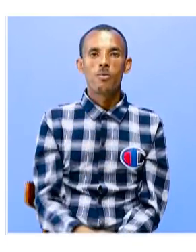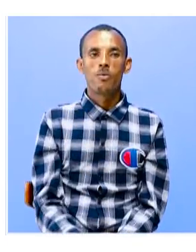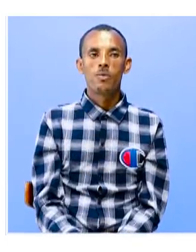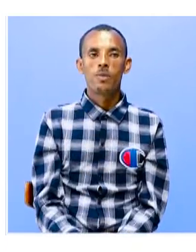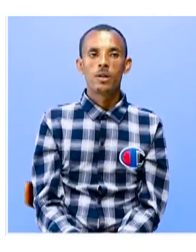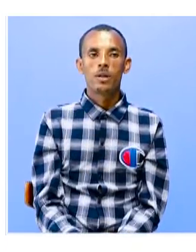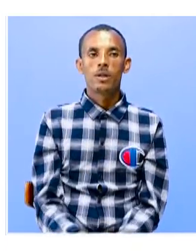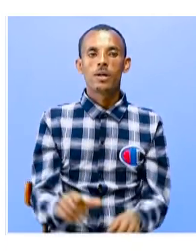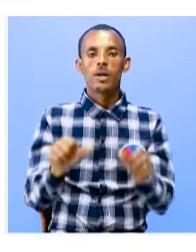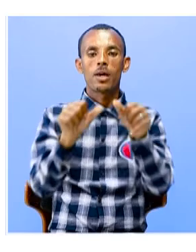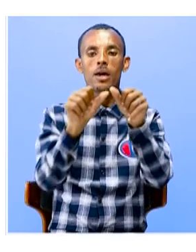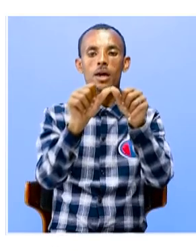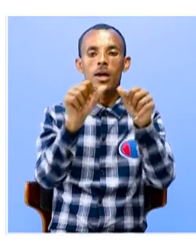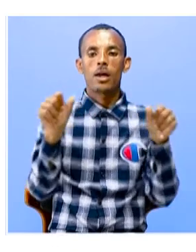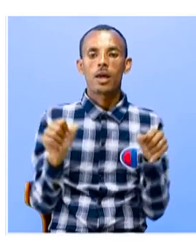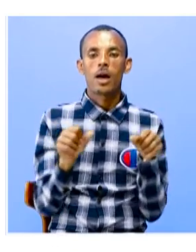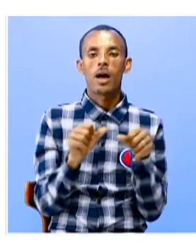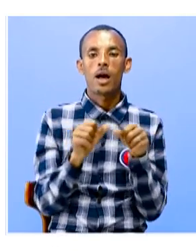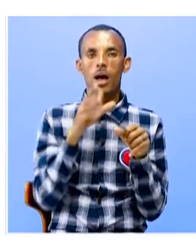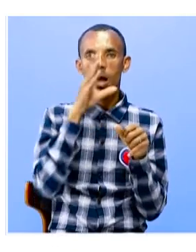and perimeter